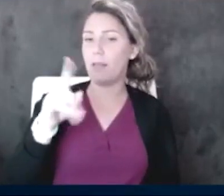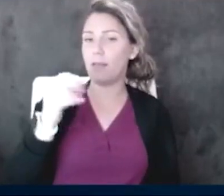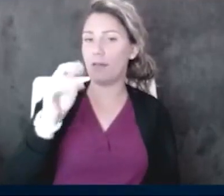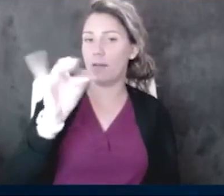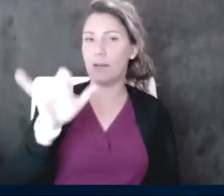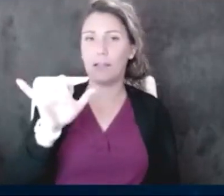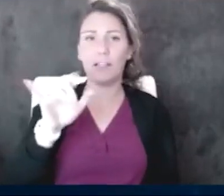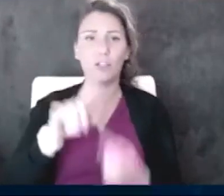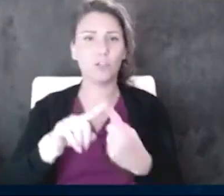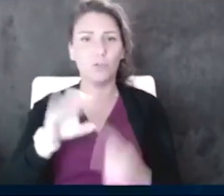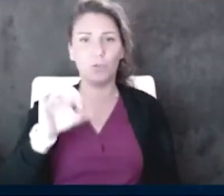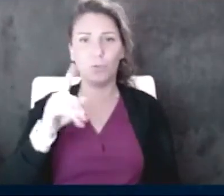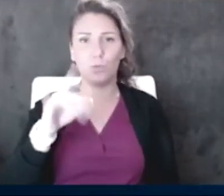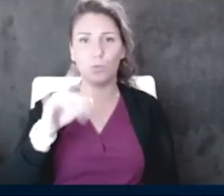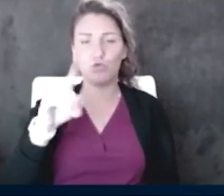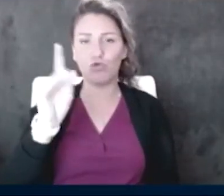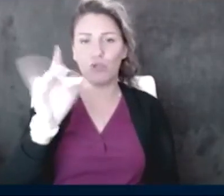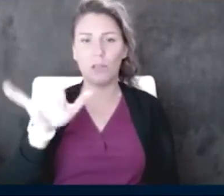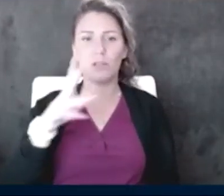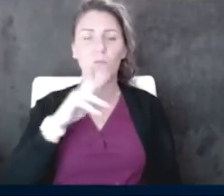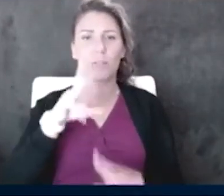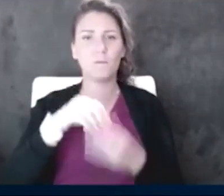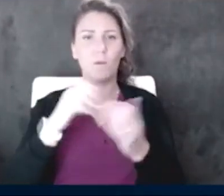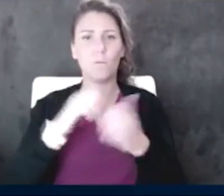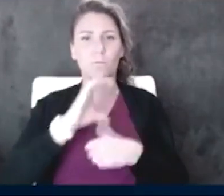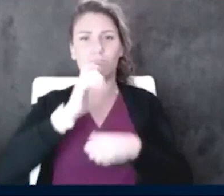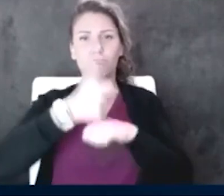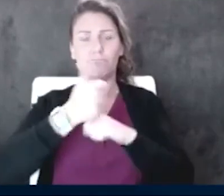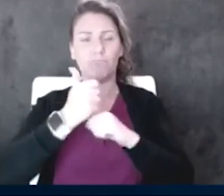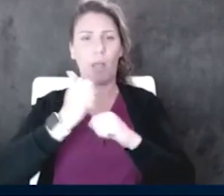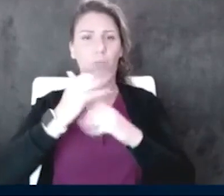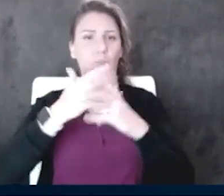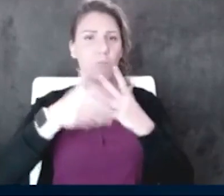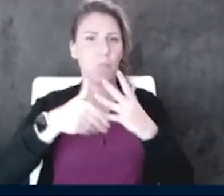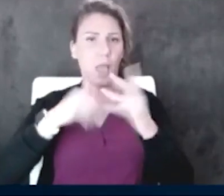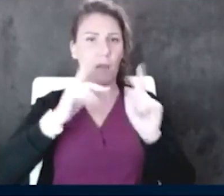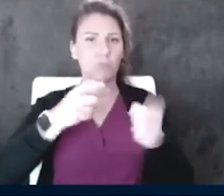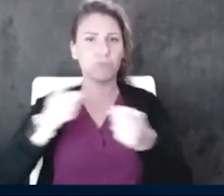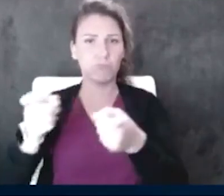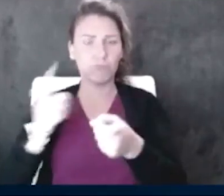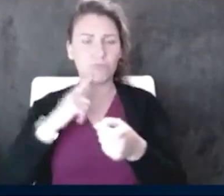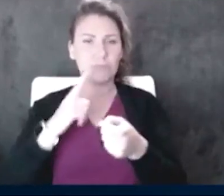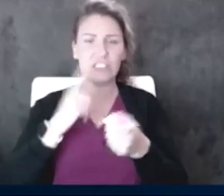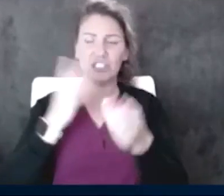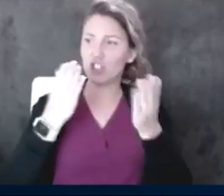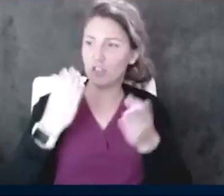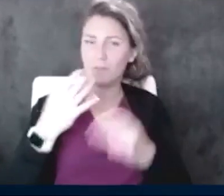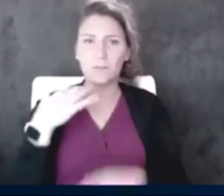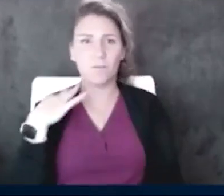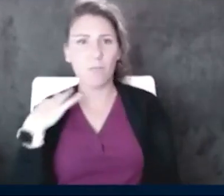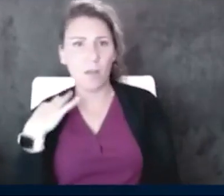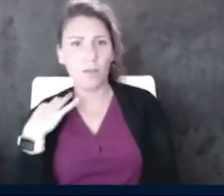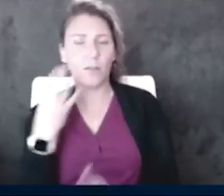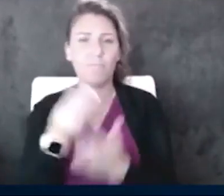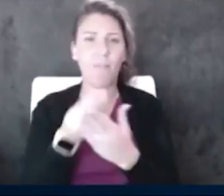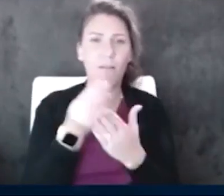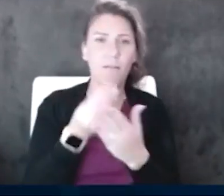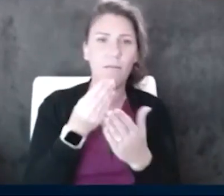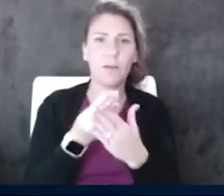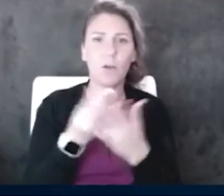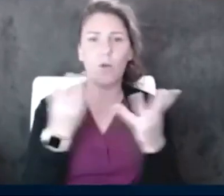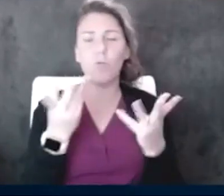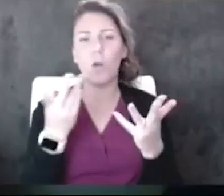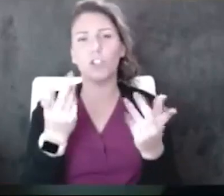with setting up a blood drive? As far as facility use, any volunteers required, funding, what does she need to keep in mind if she wants to set one of these